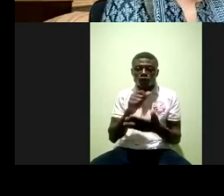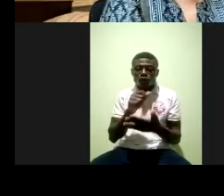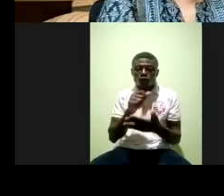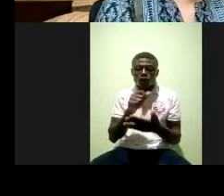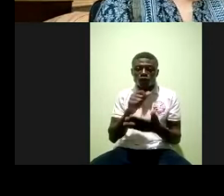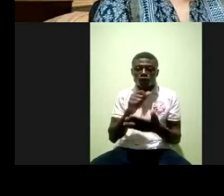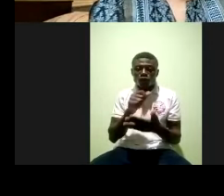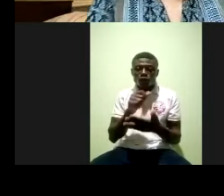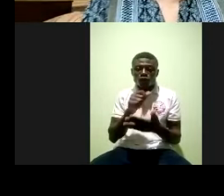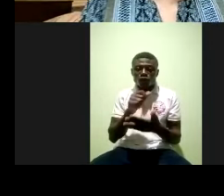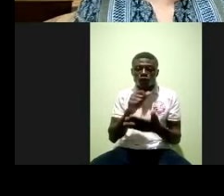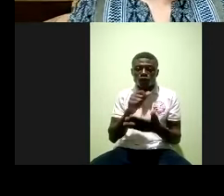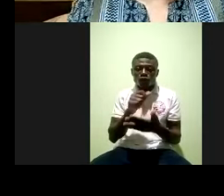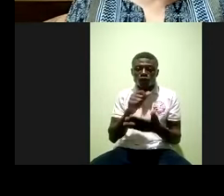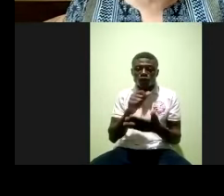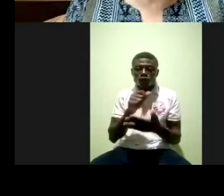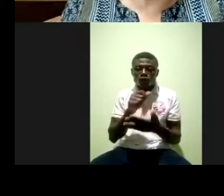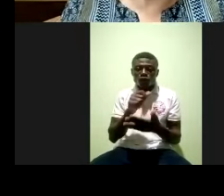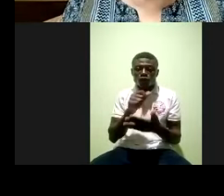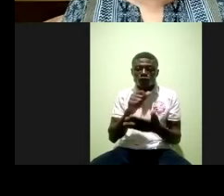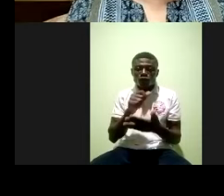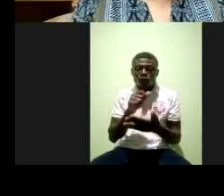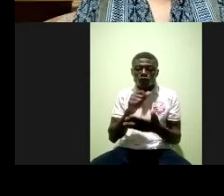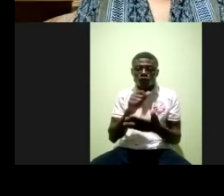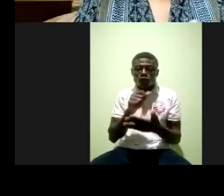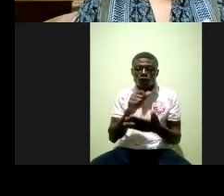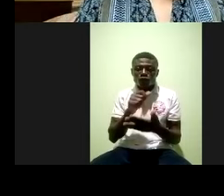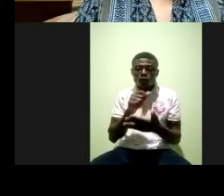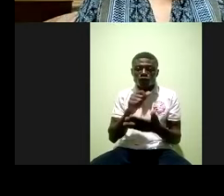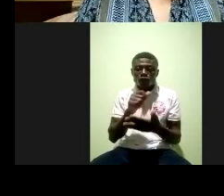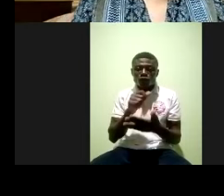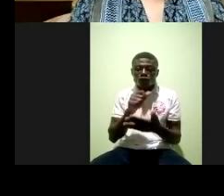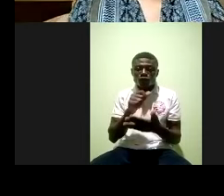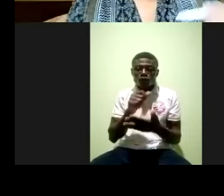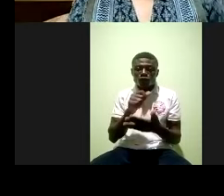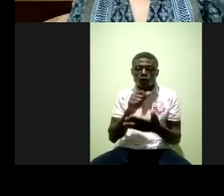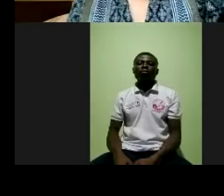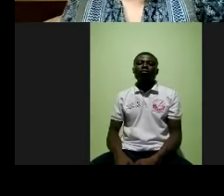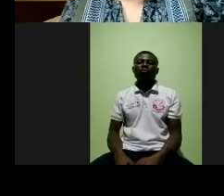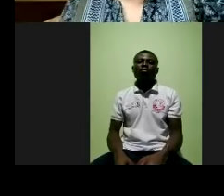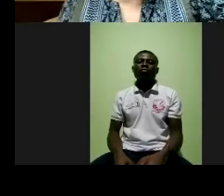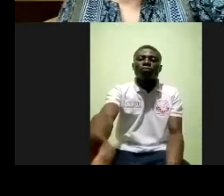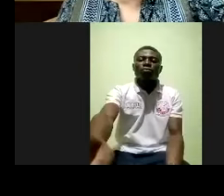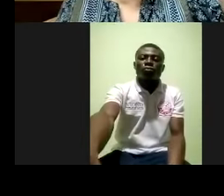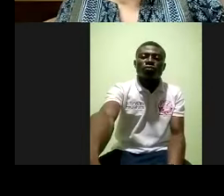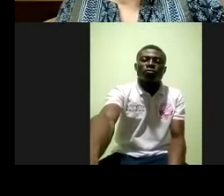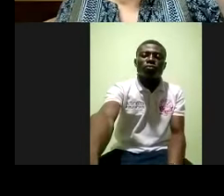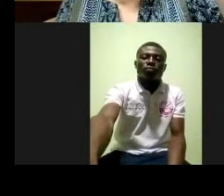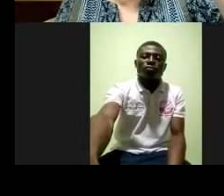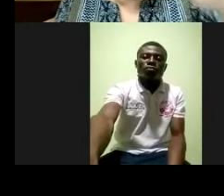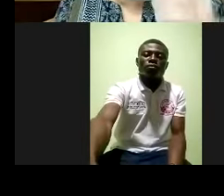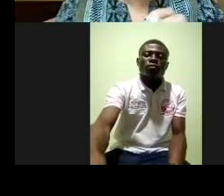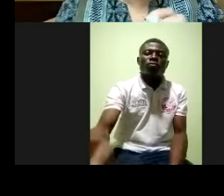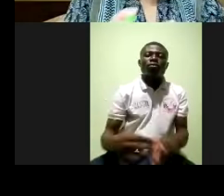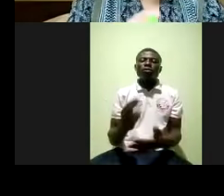pressure on their pencil or the pens, or too little pressures. Uncomfortable writing posture. Sometimes the kids will hold the pencil